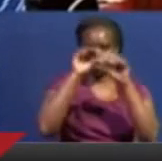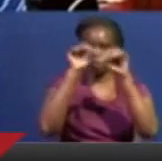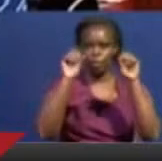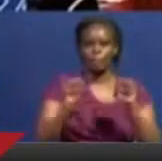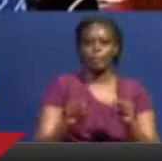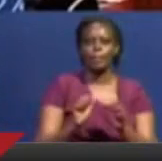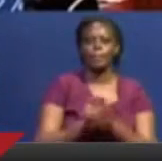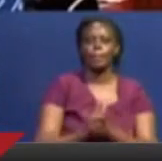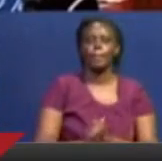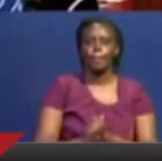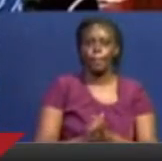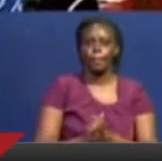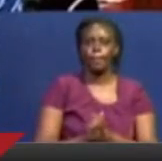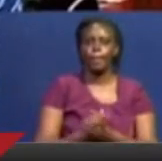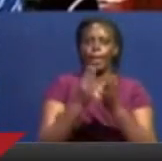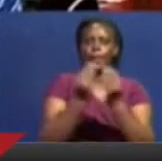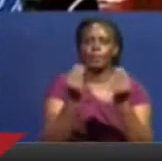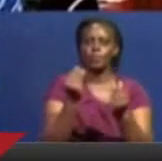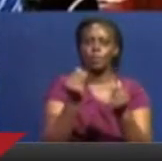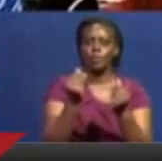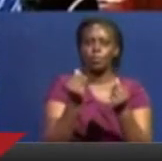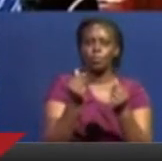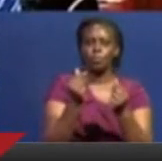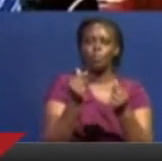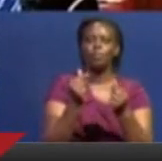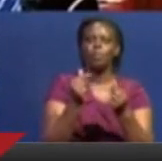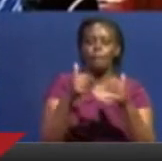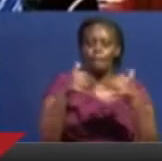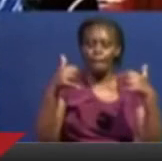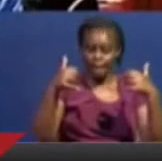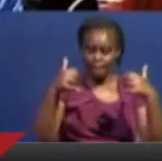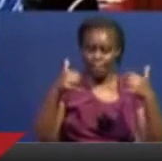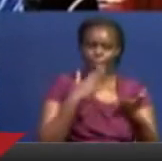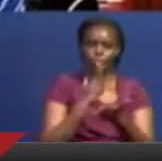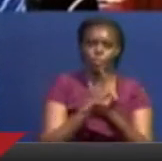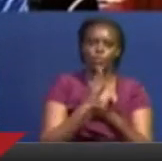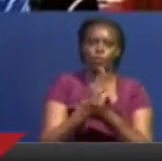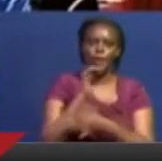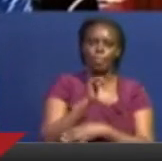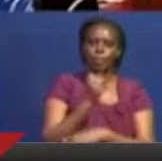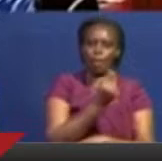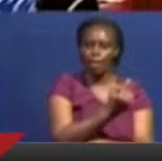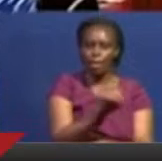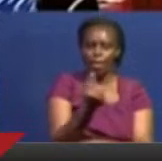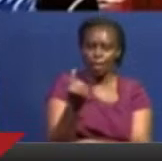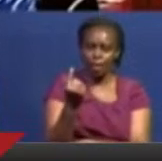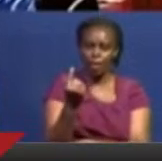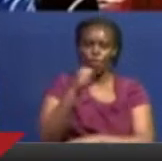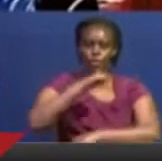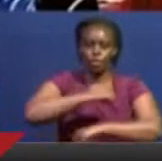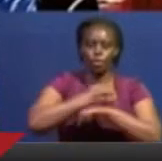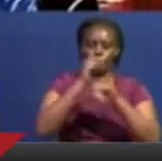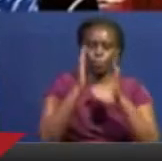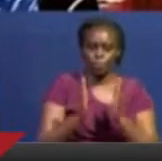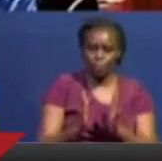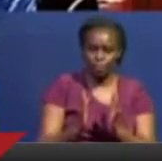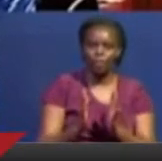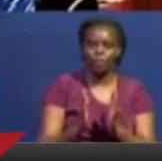system. It addresses a long-standing gap and ensures that every deserving